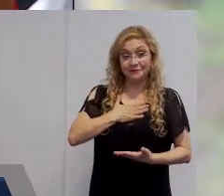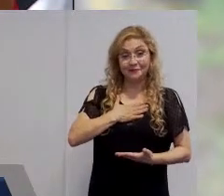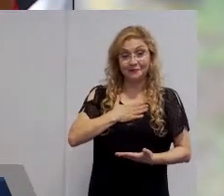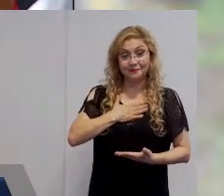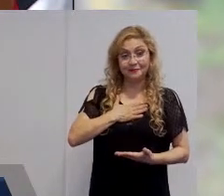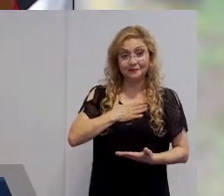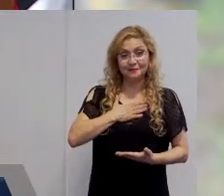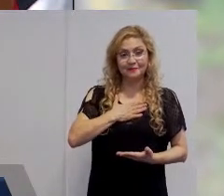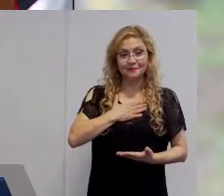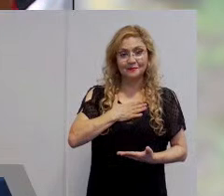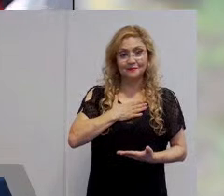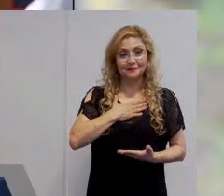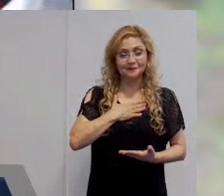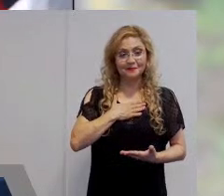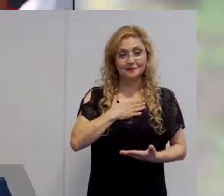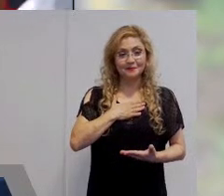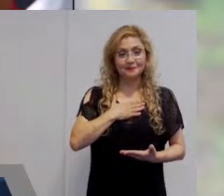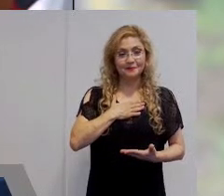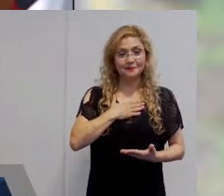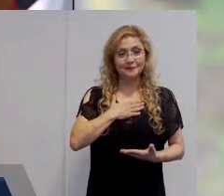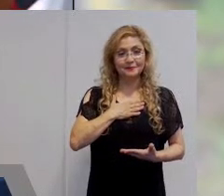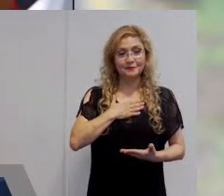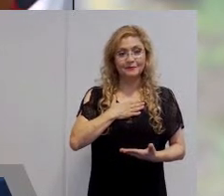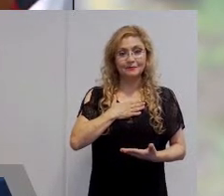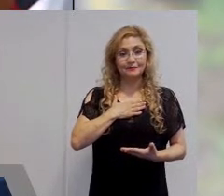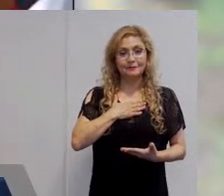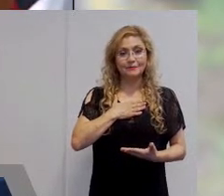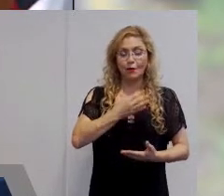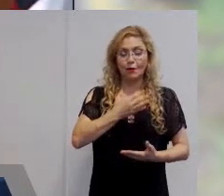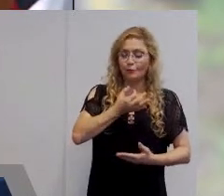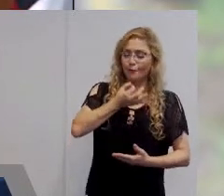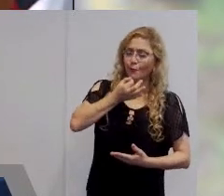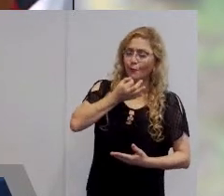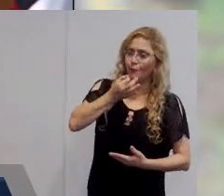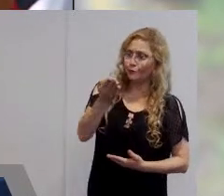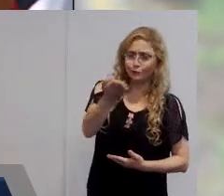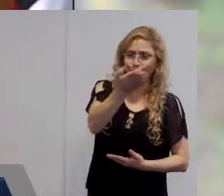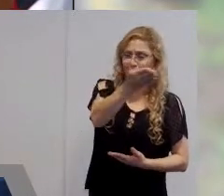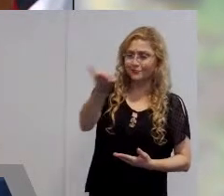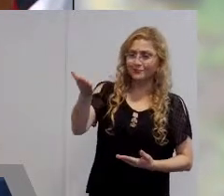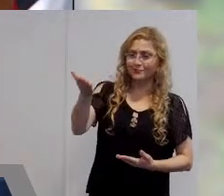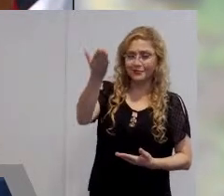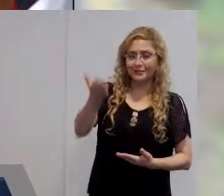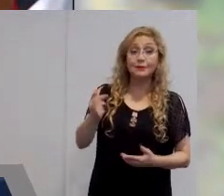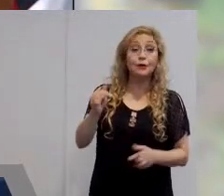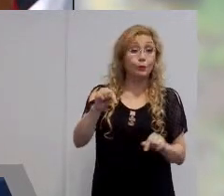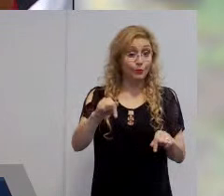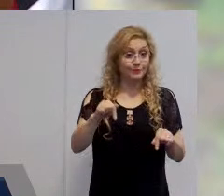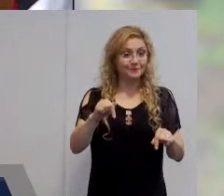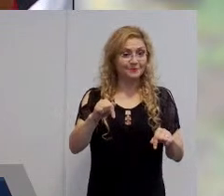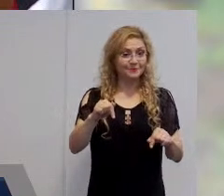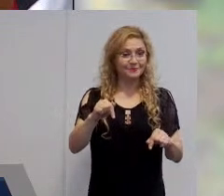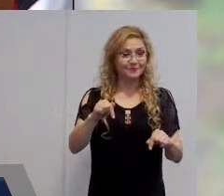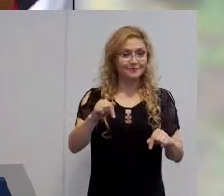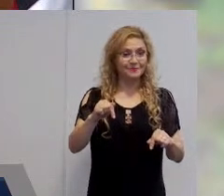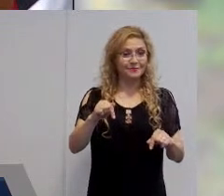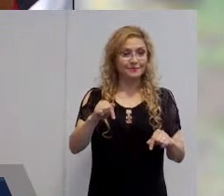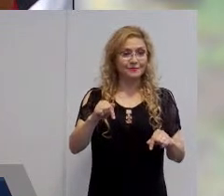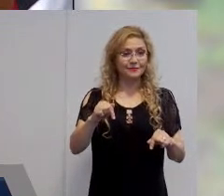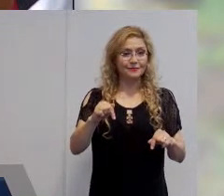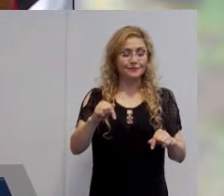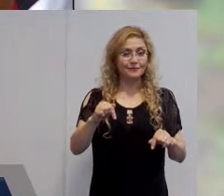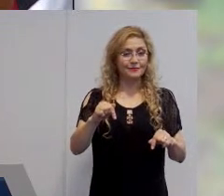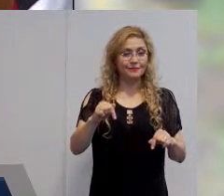you on today's Latin America and Caribbean meeting in the framework of